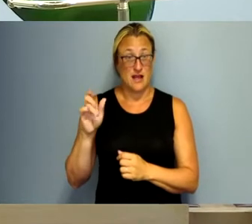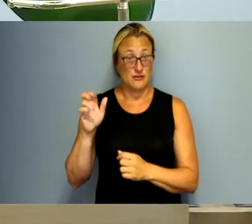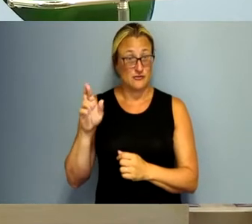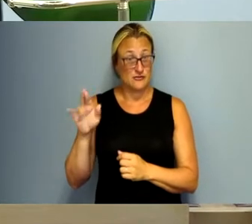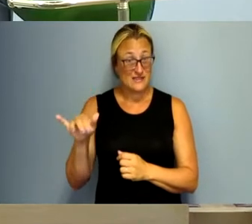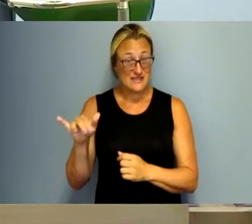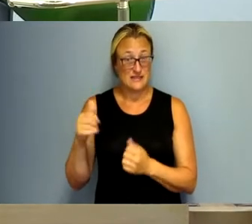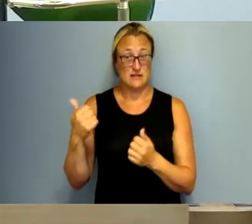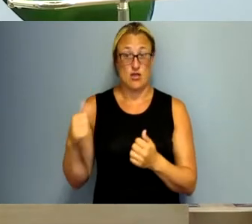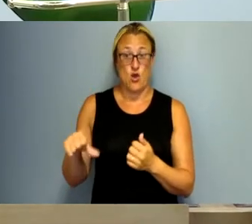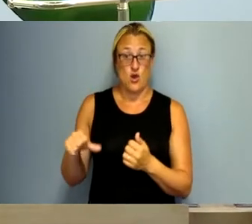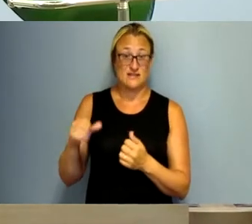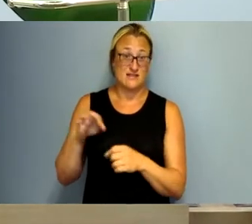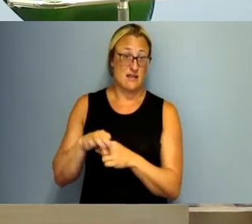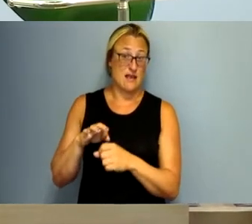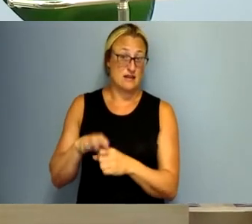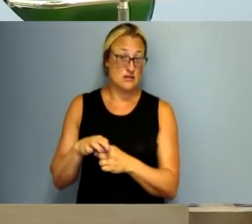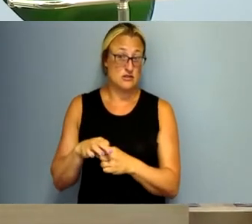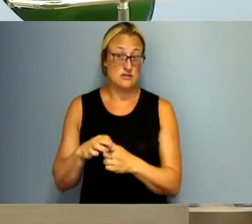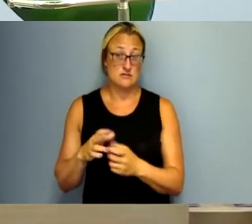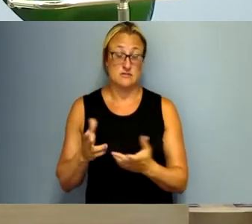lost the election.